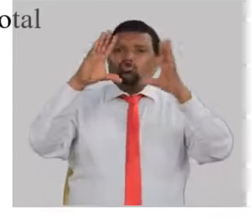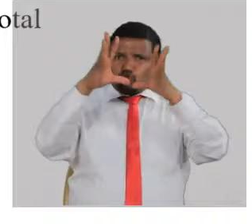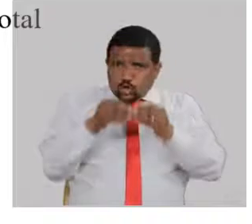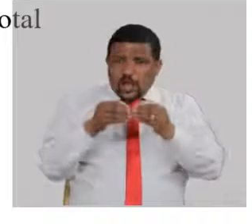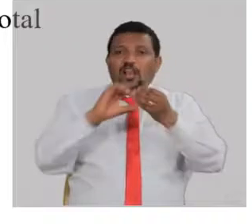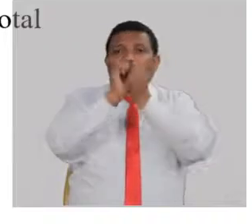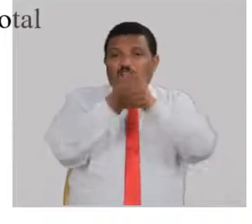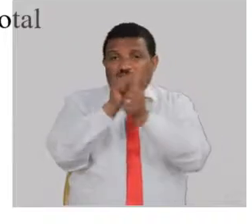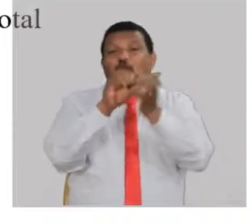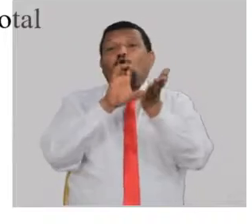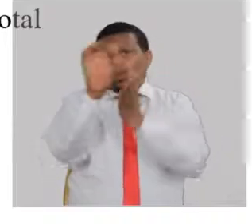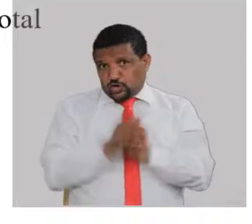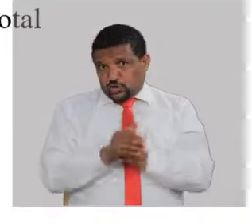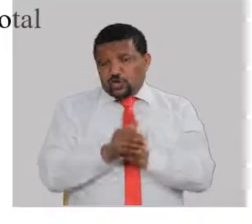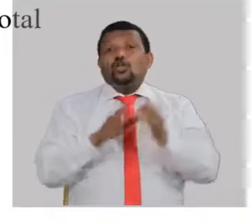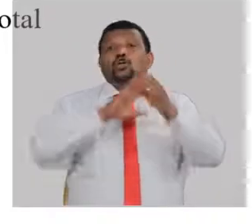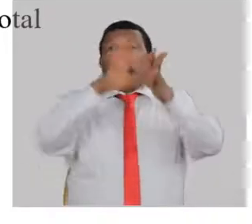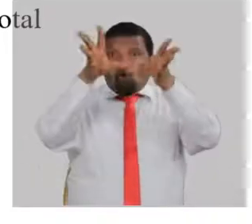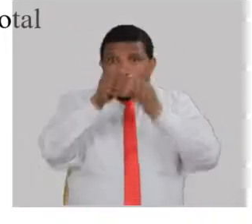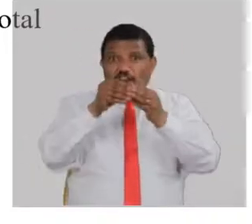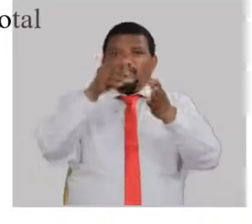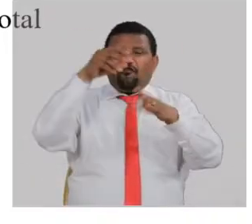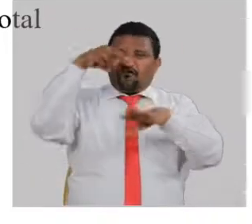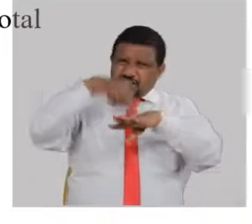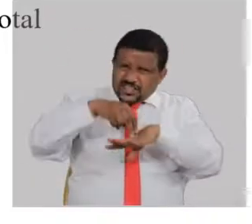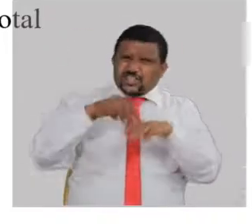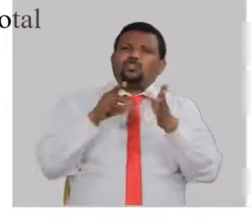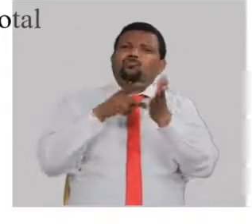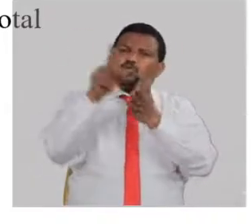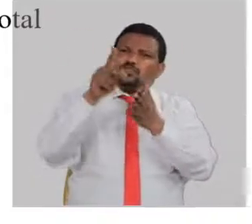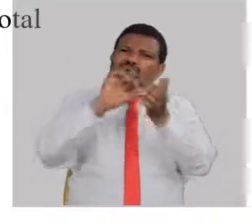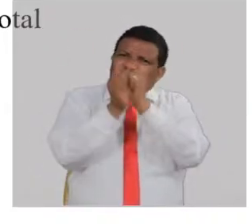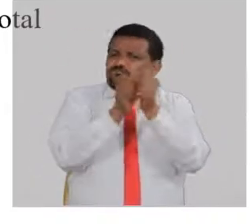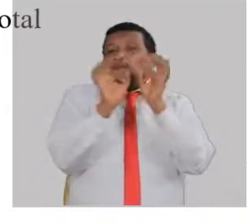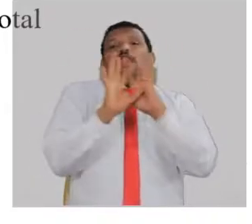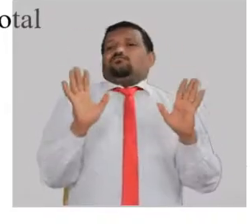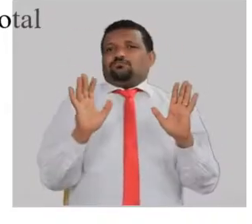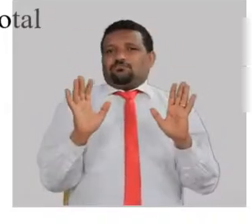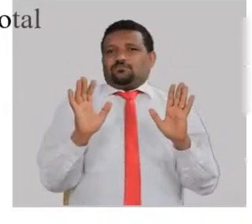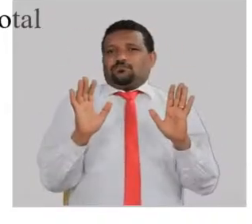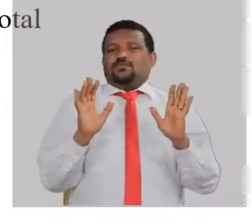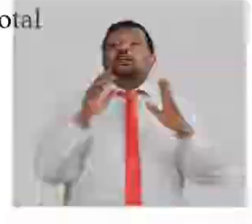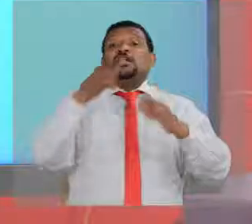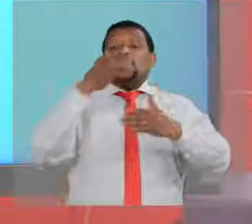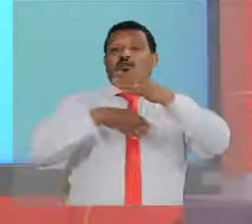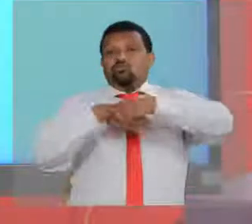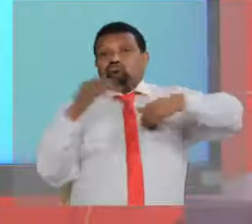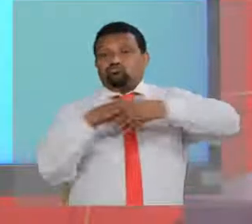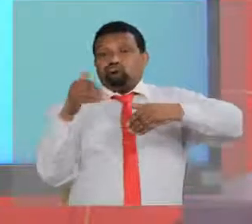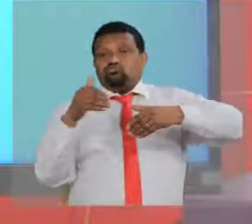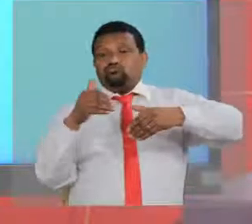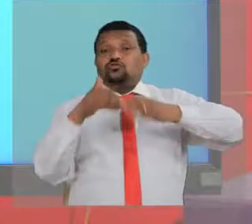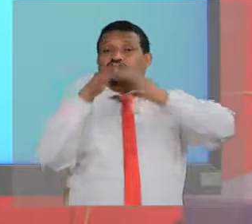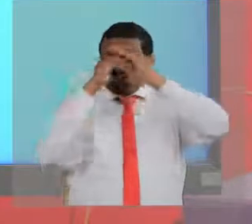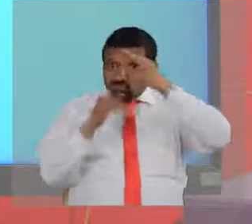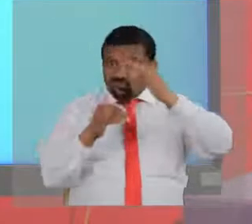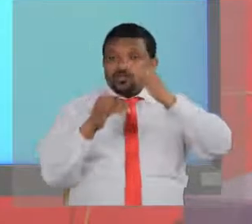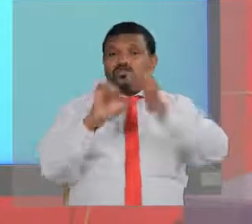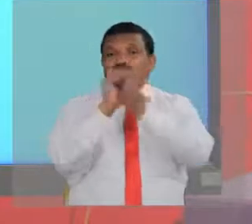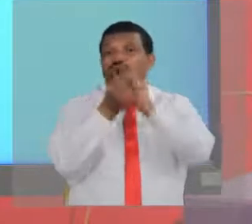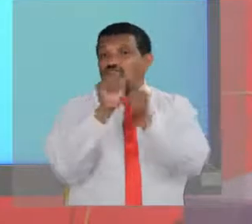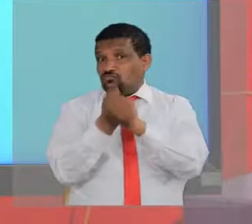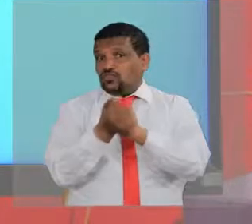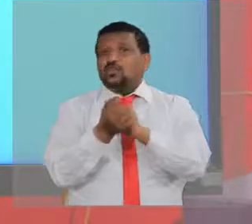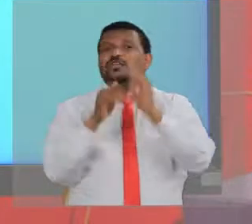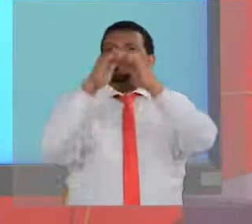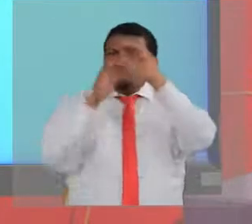total fixed cost is costs that do not vary at the level of output vary. That means even though there is an increase